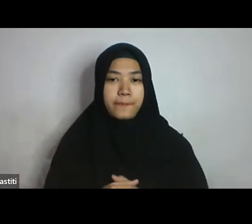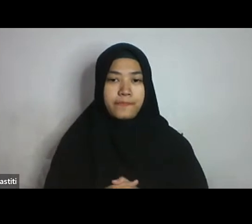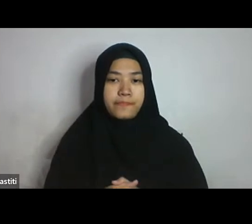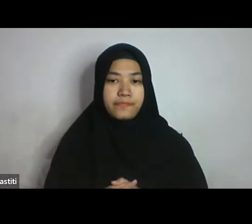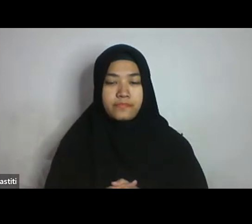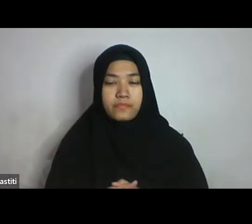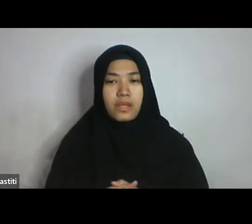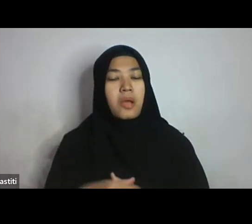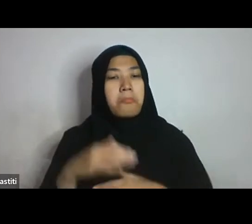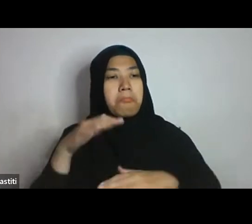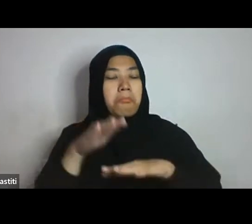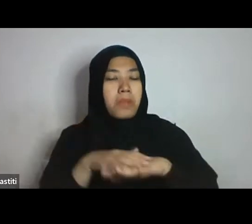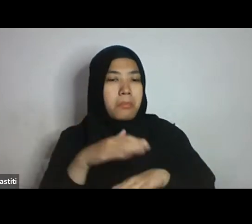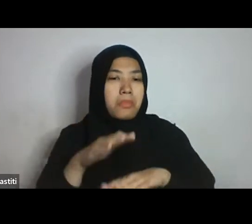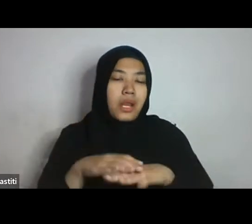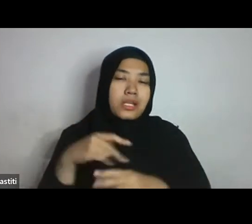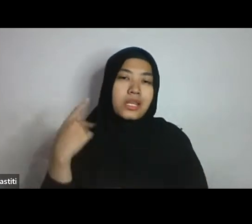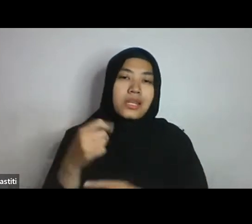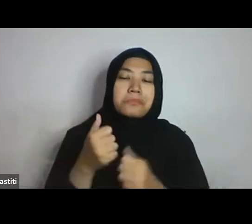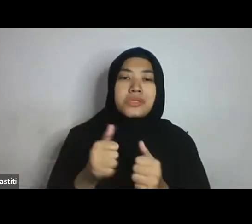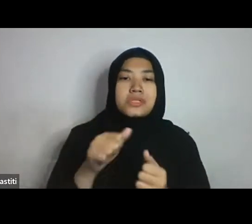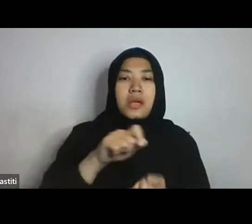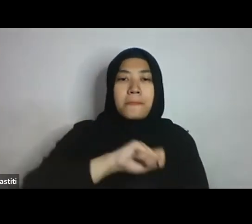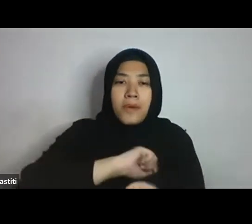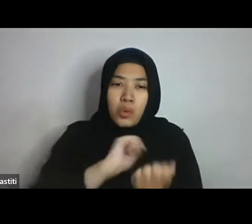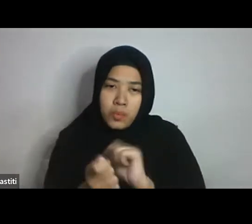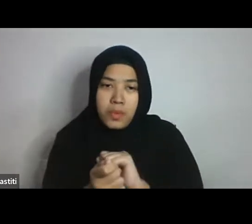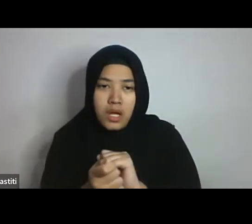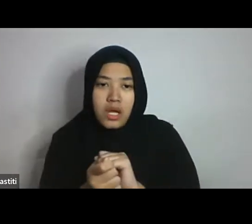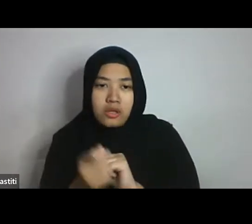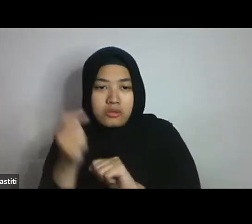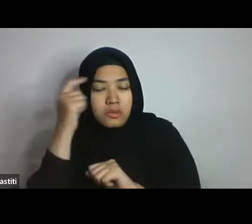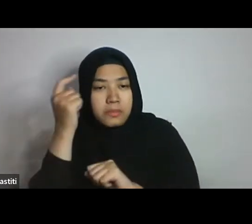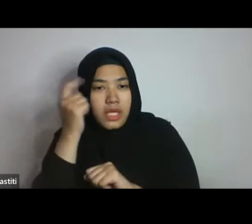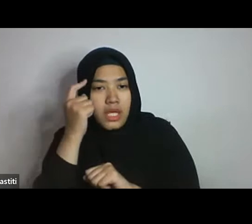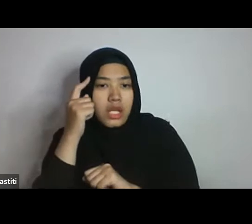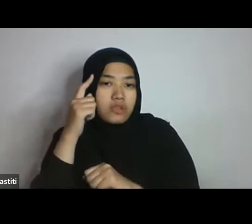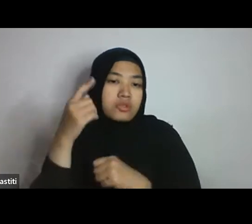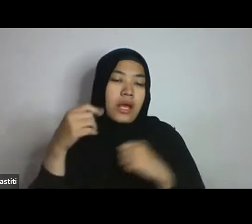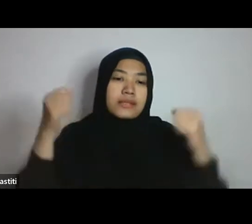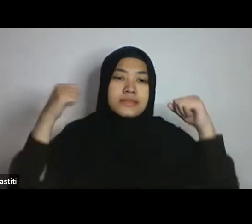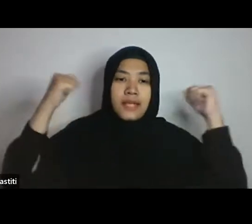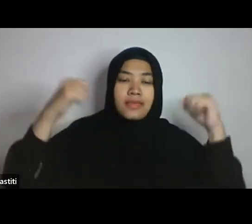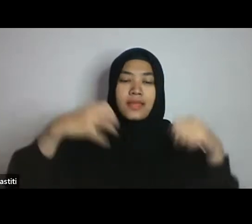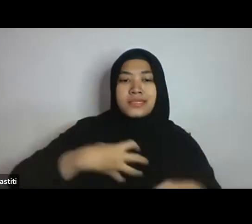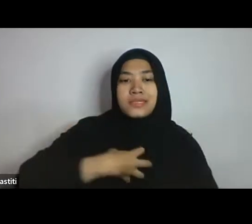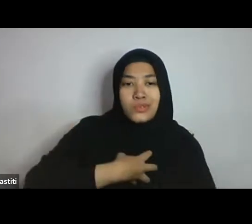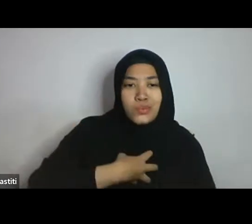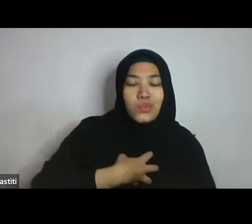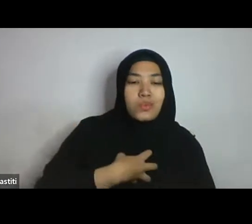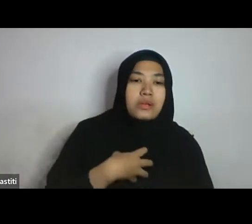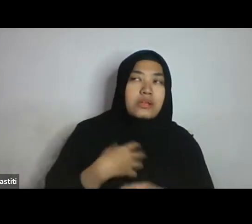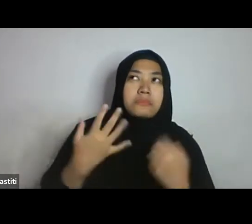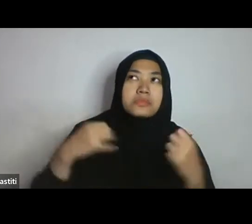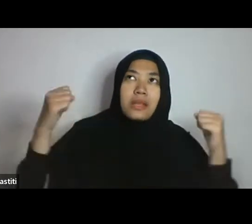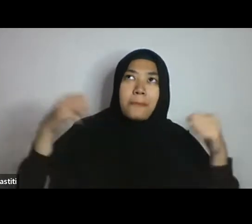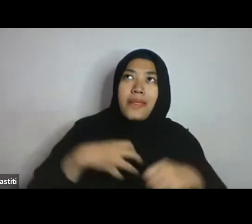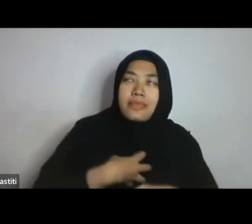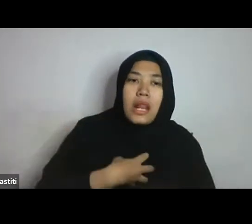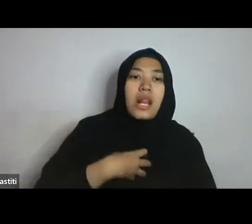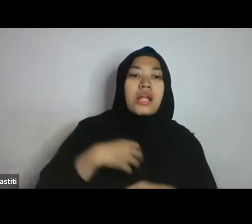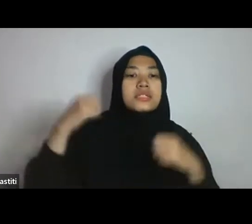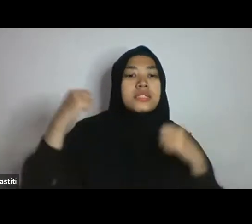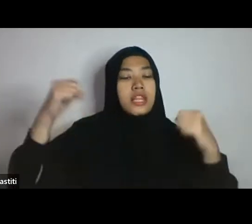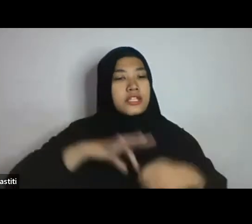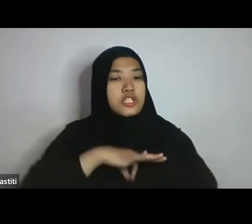to mental illness is quite considerable and justifies quite a bit more attention. Before there will be sufficient